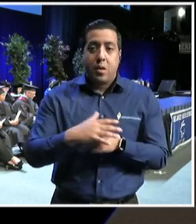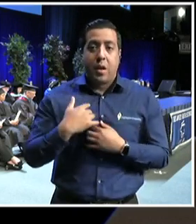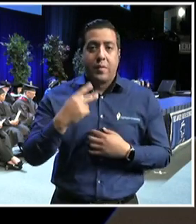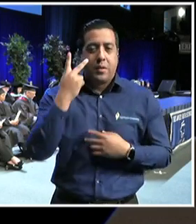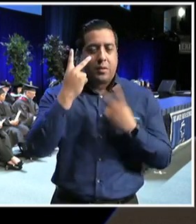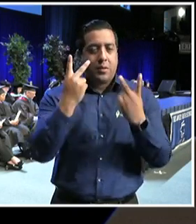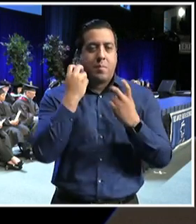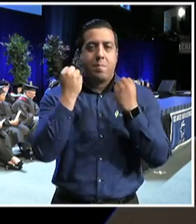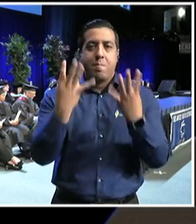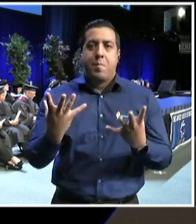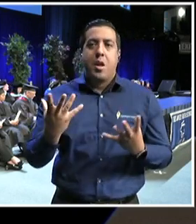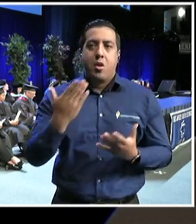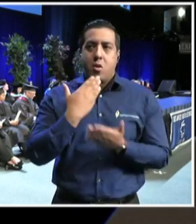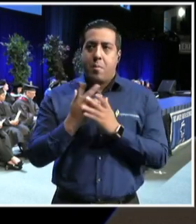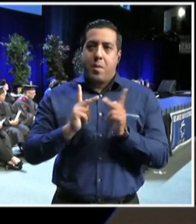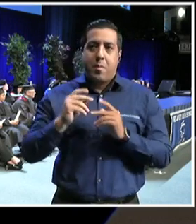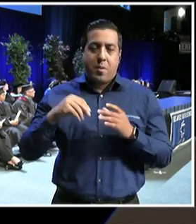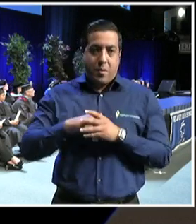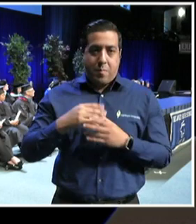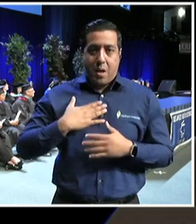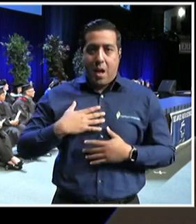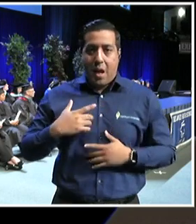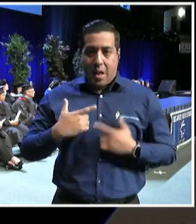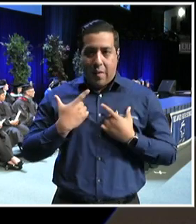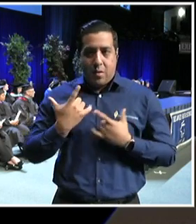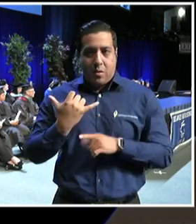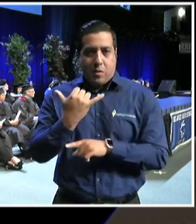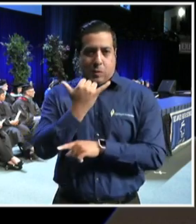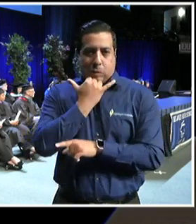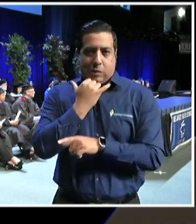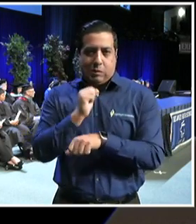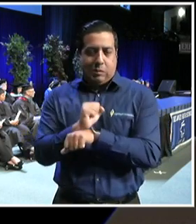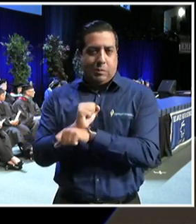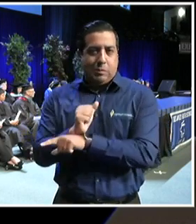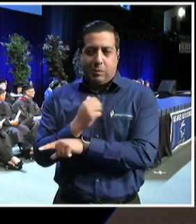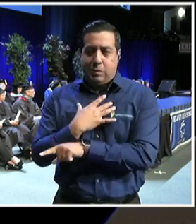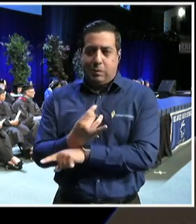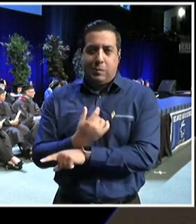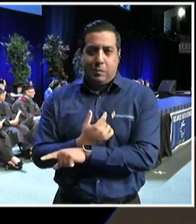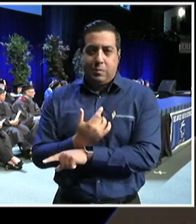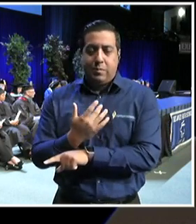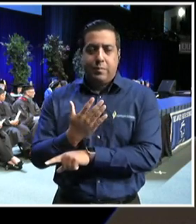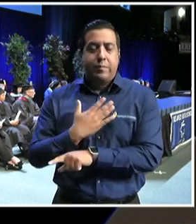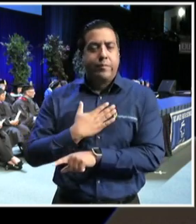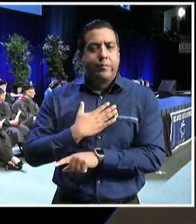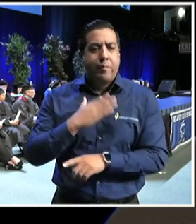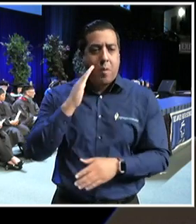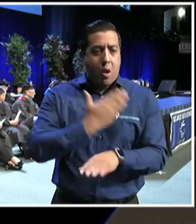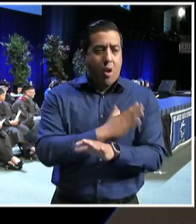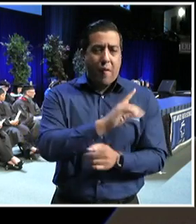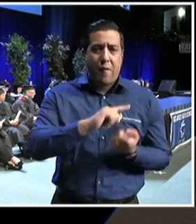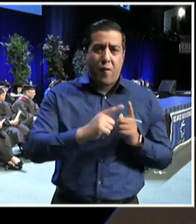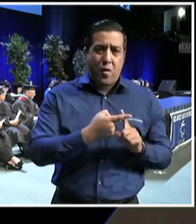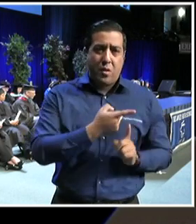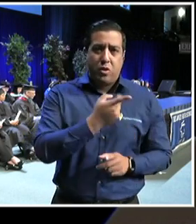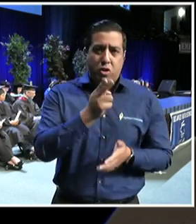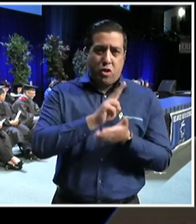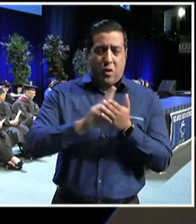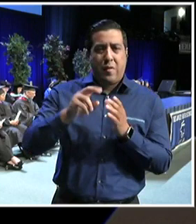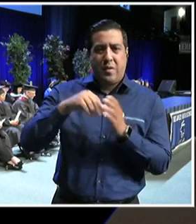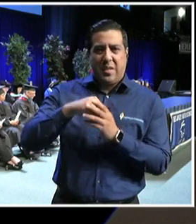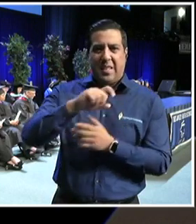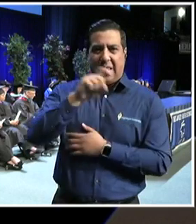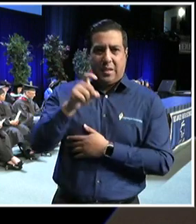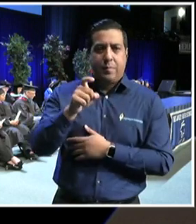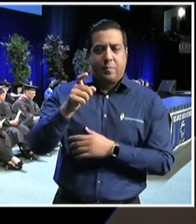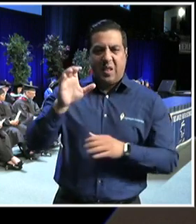good people in my life who are in the wrong job. A friend of my daughter's graduated from the University of Texas in